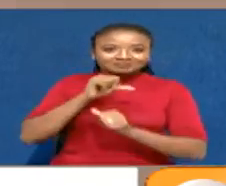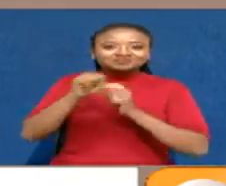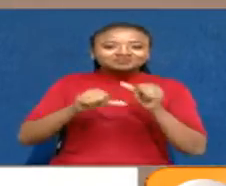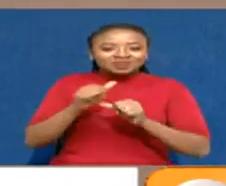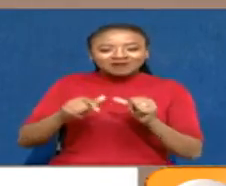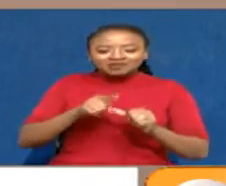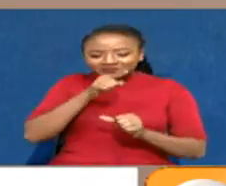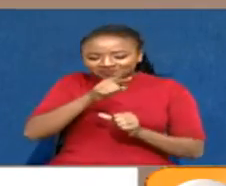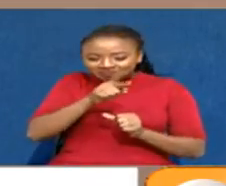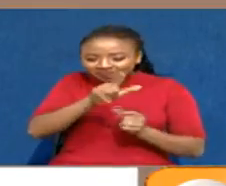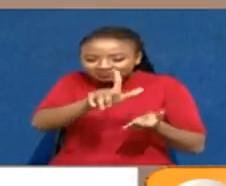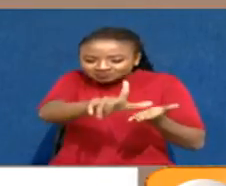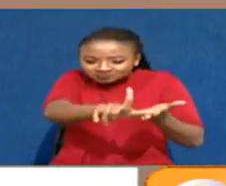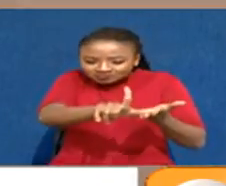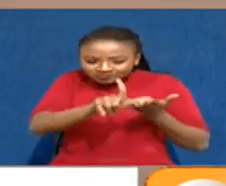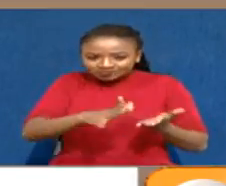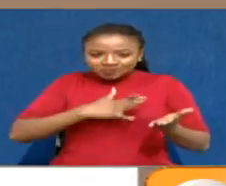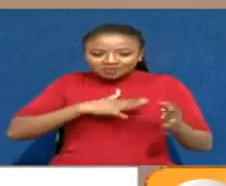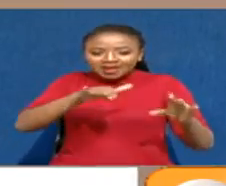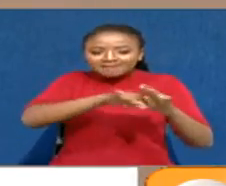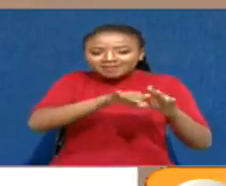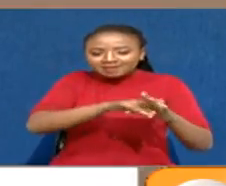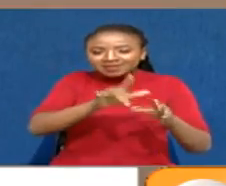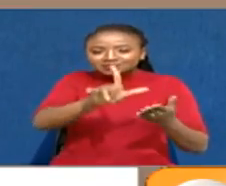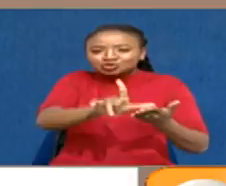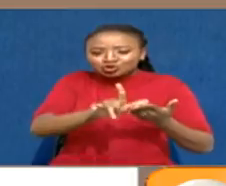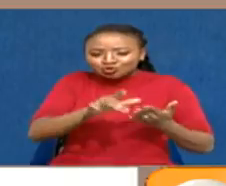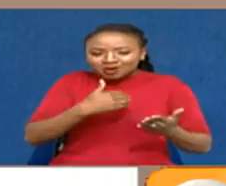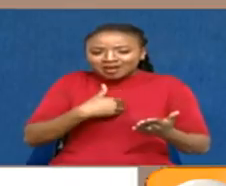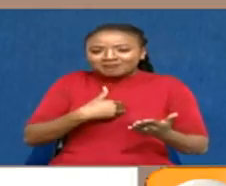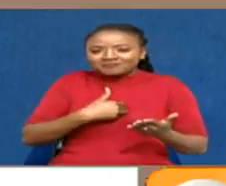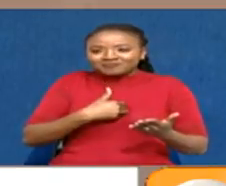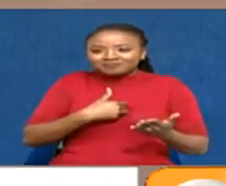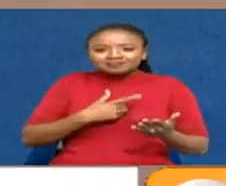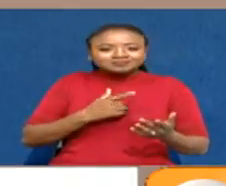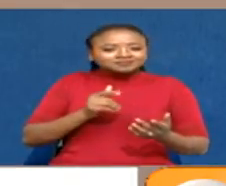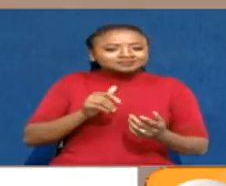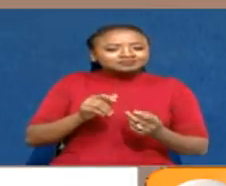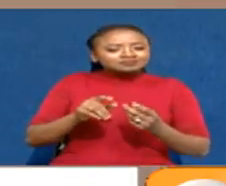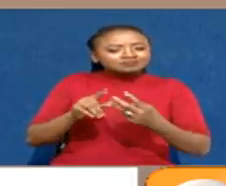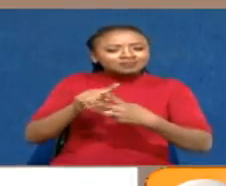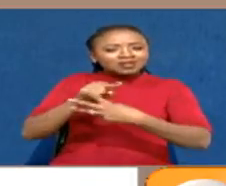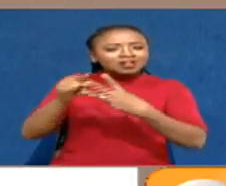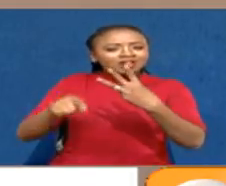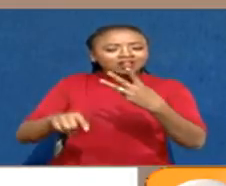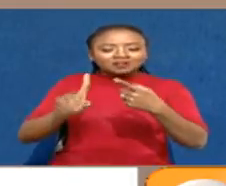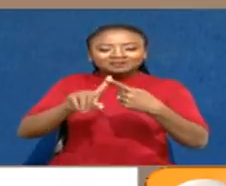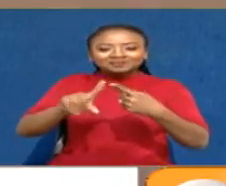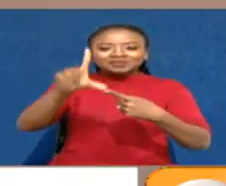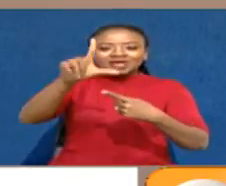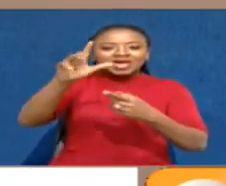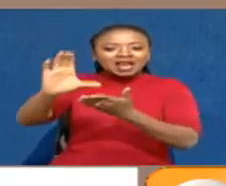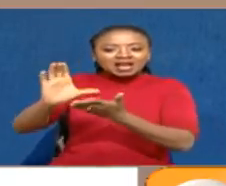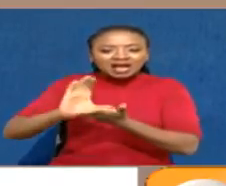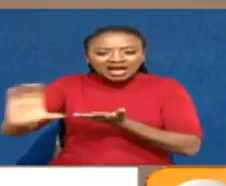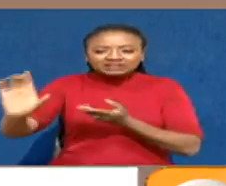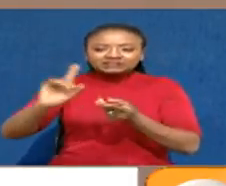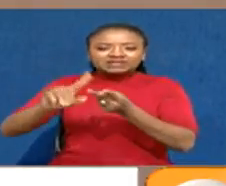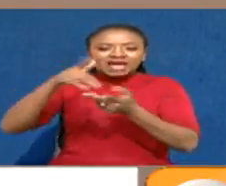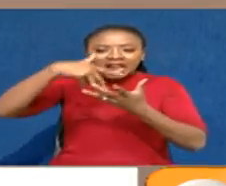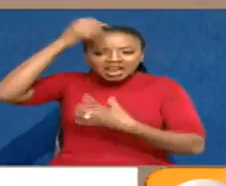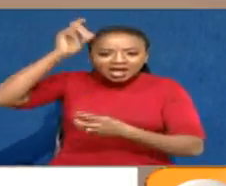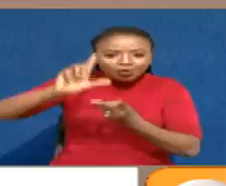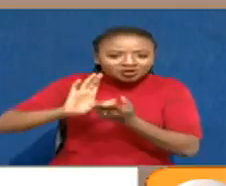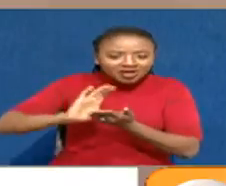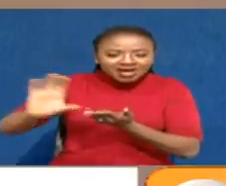that particular loan, my member's loan, I was being called by three apps: Elcash, Lioncash, and Cash Plus, for the